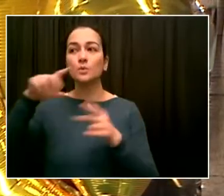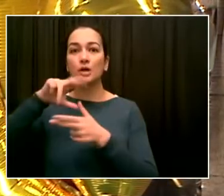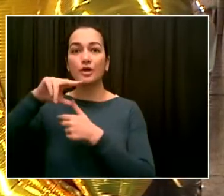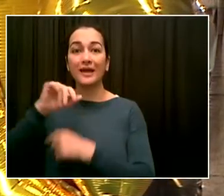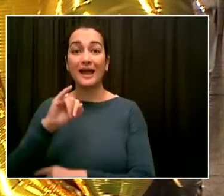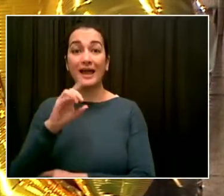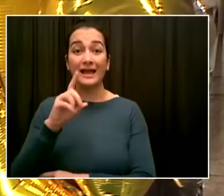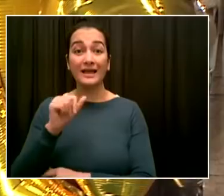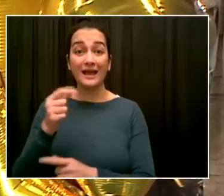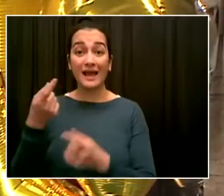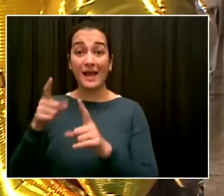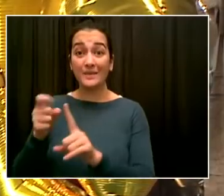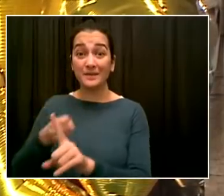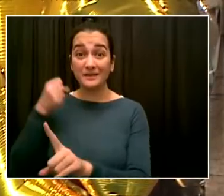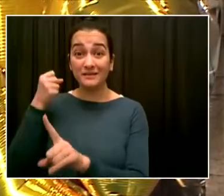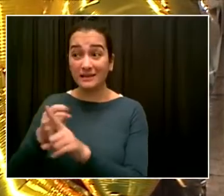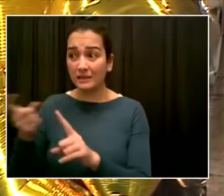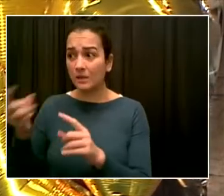rest of the city.